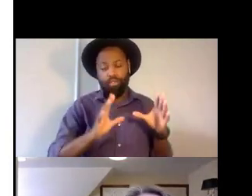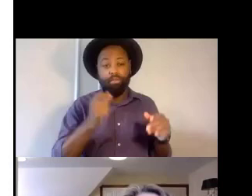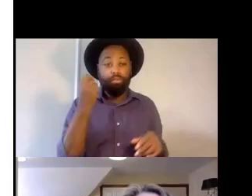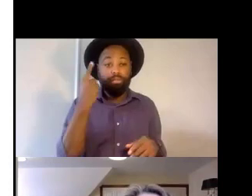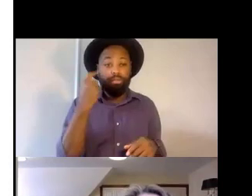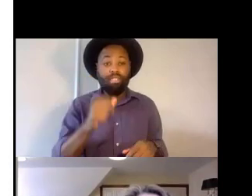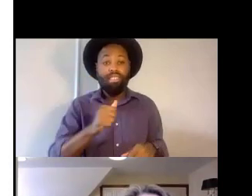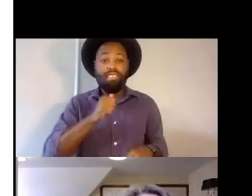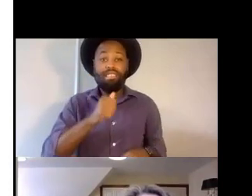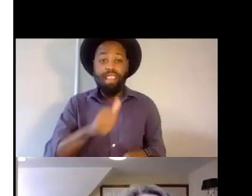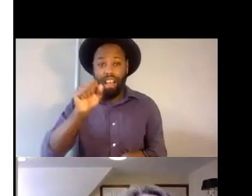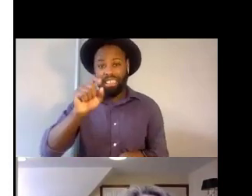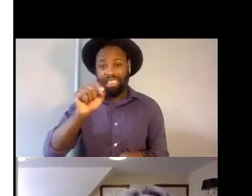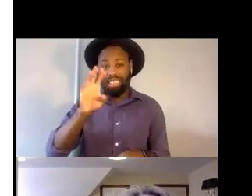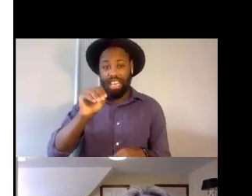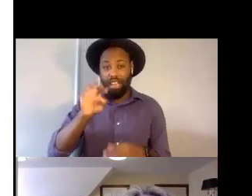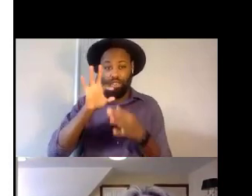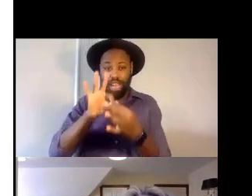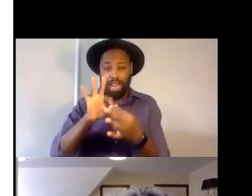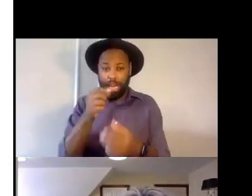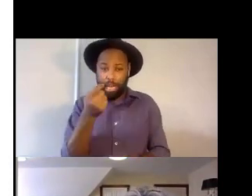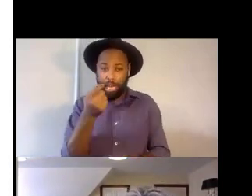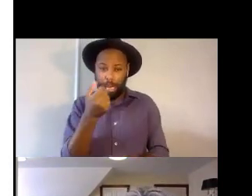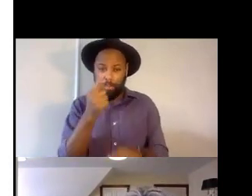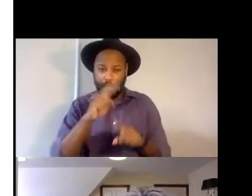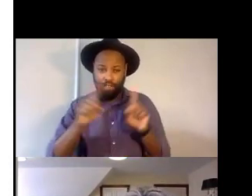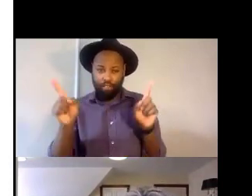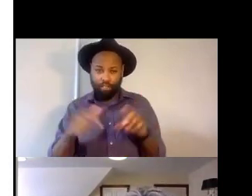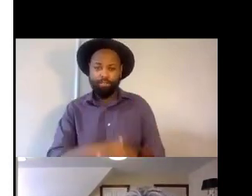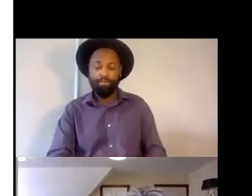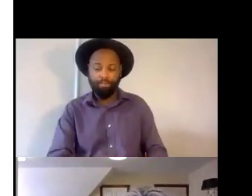colleges, it's slightly different.